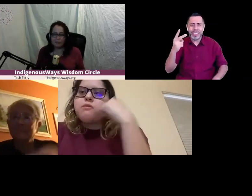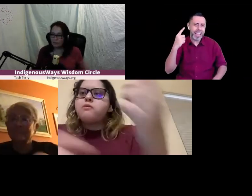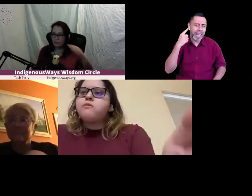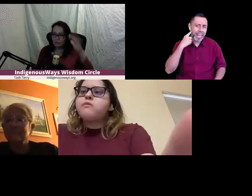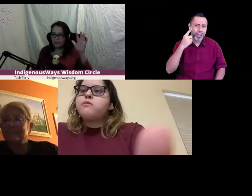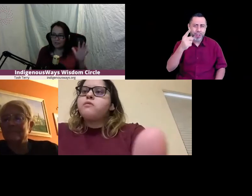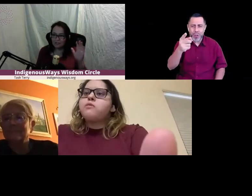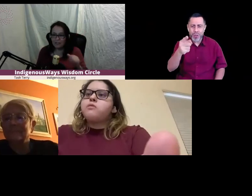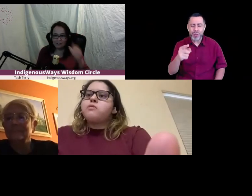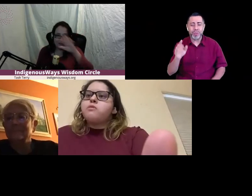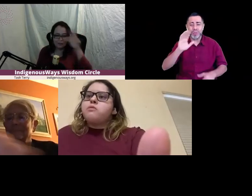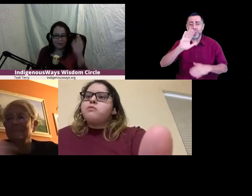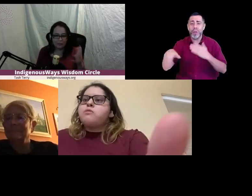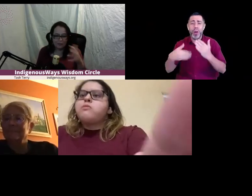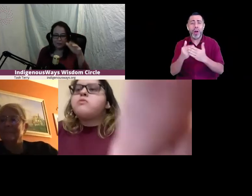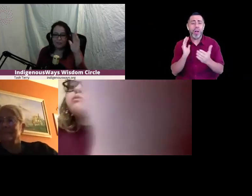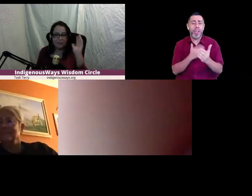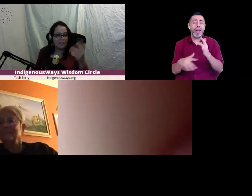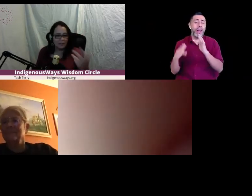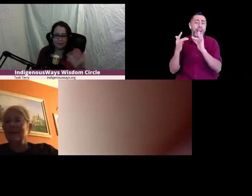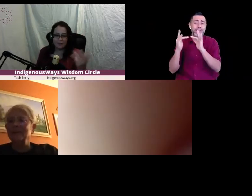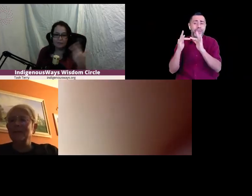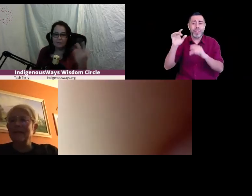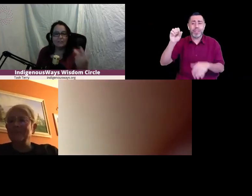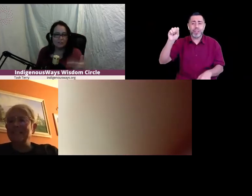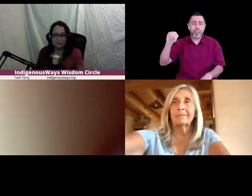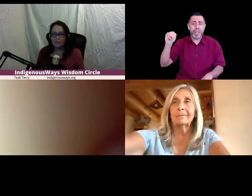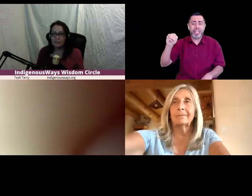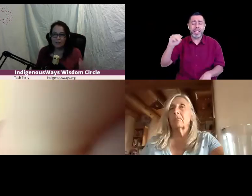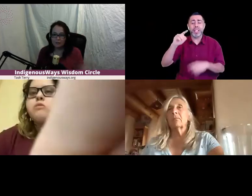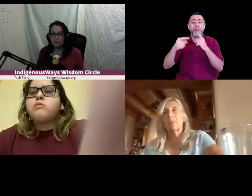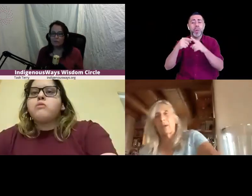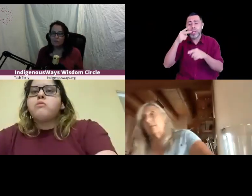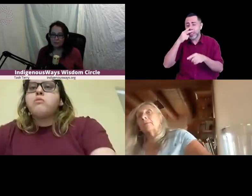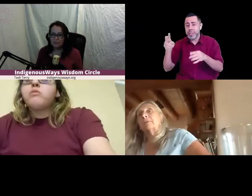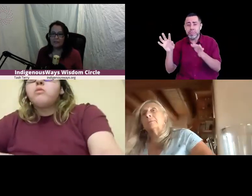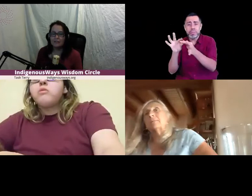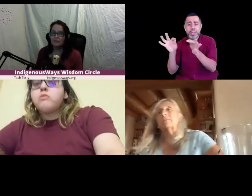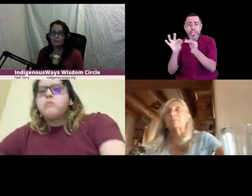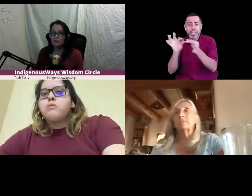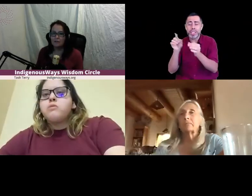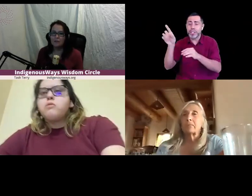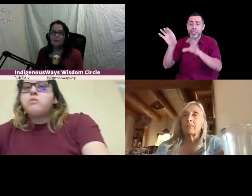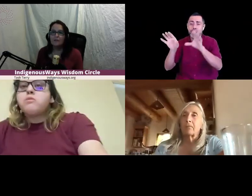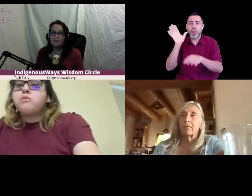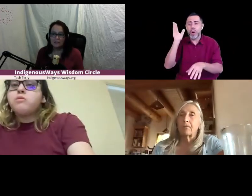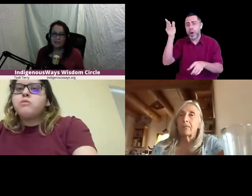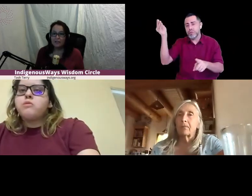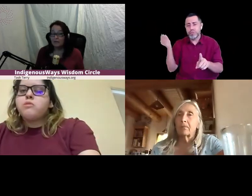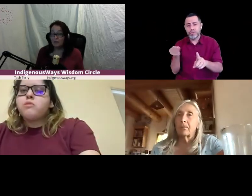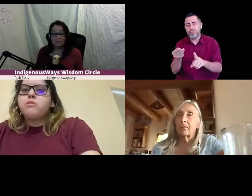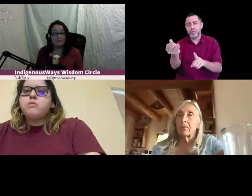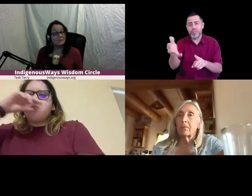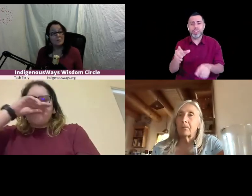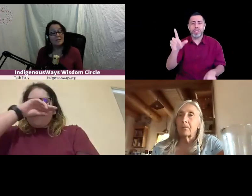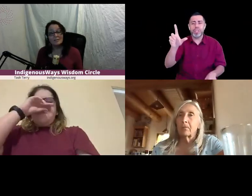All our social media sites, if we see any kind of messages on chat, we'll present that to you as well. Lynn Dean, and of